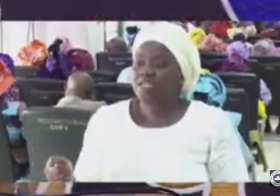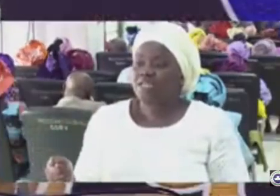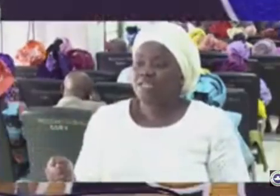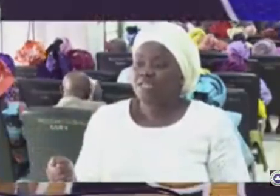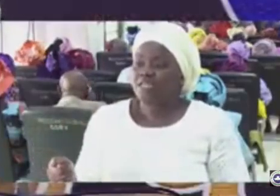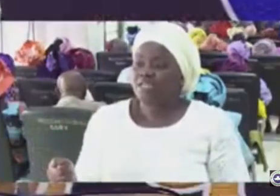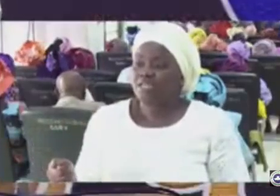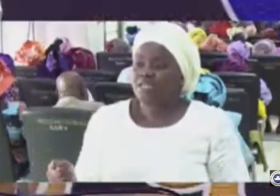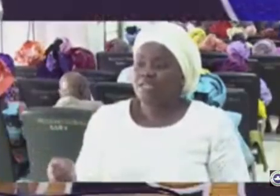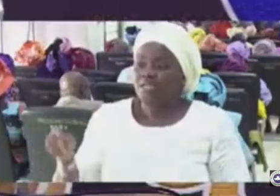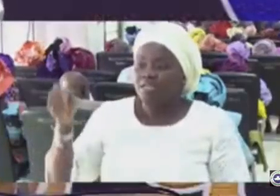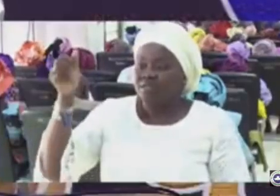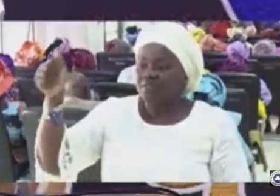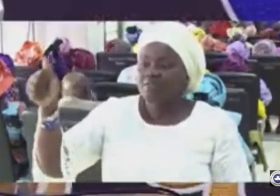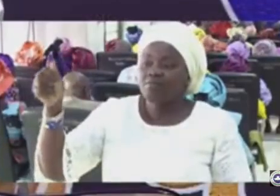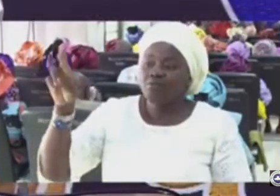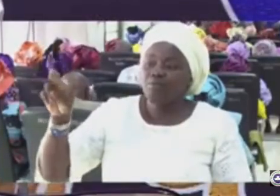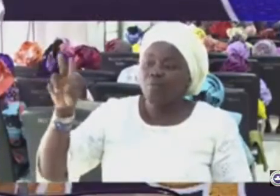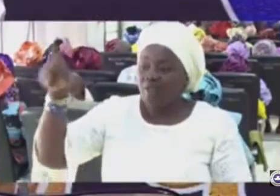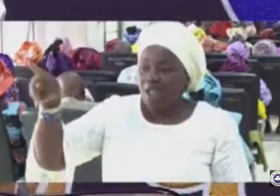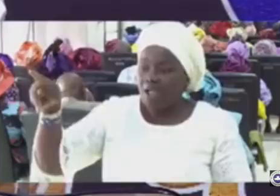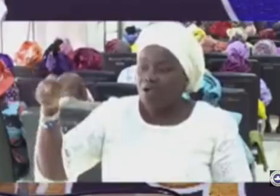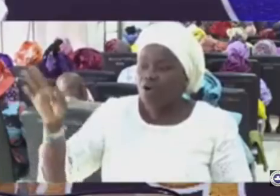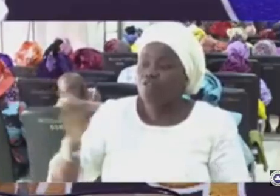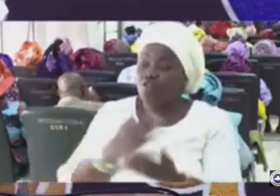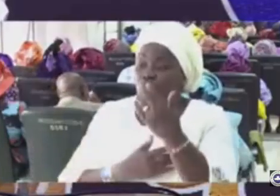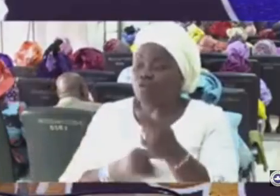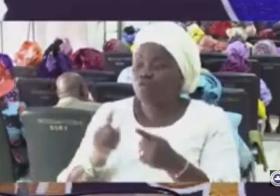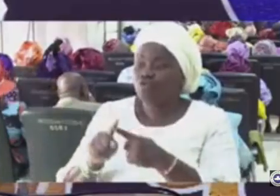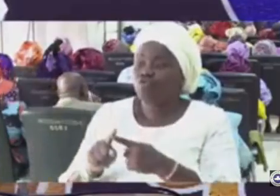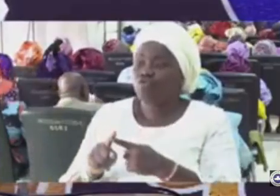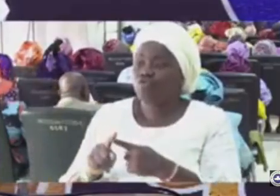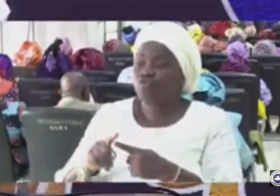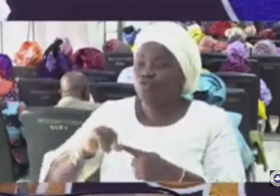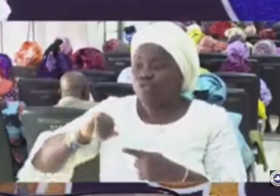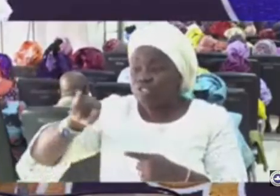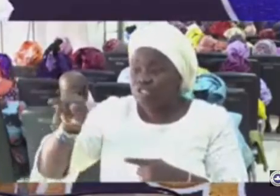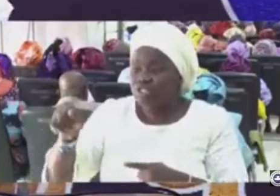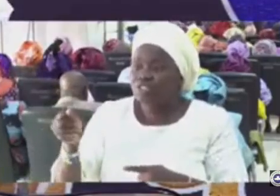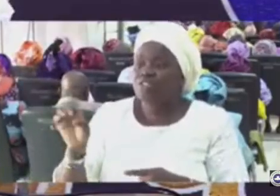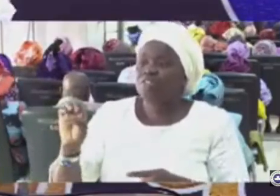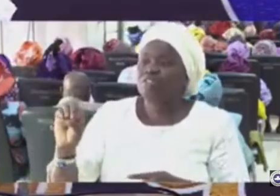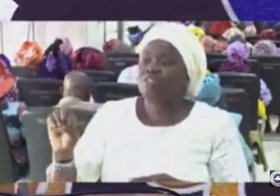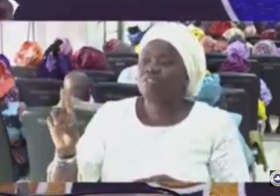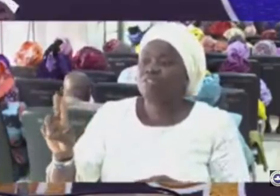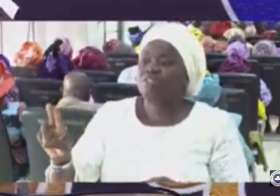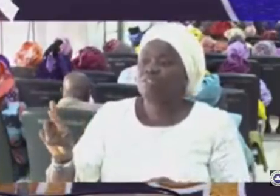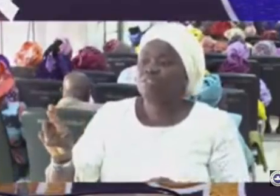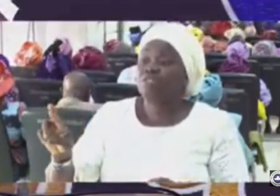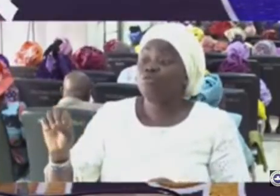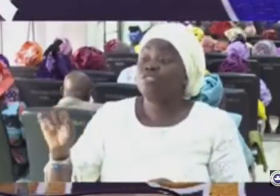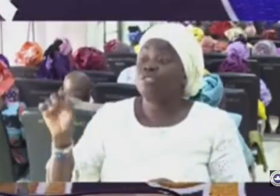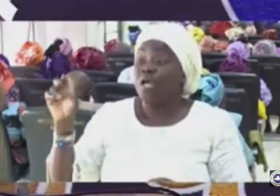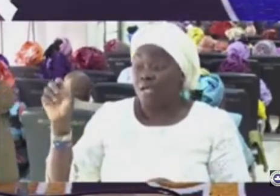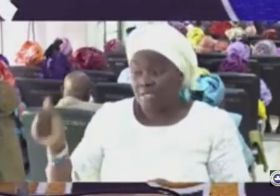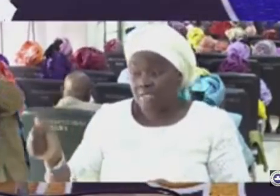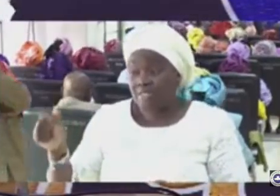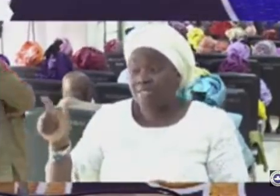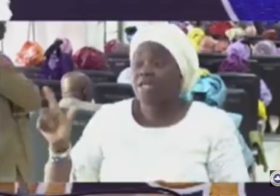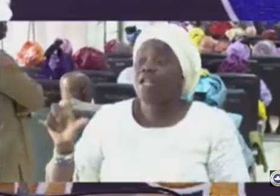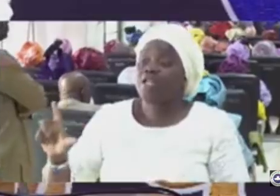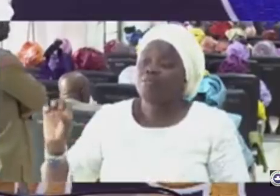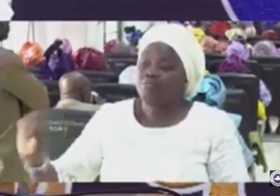war. I mean, you have to be mighty to be able to kill a lion with bare hands.